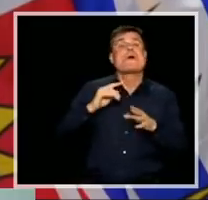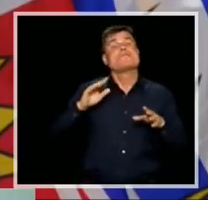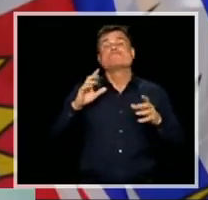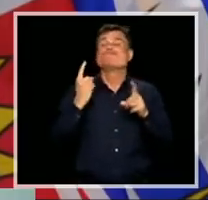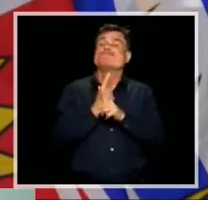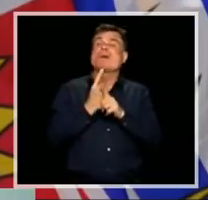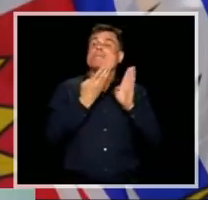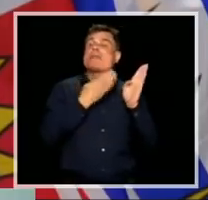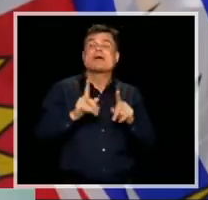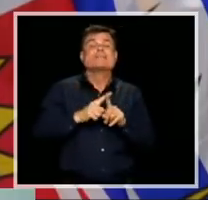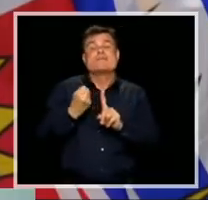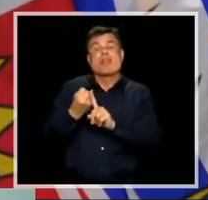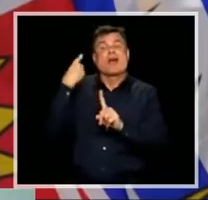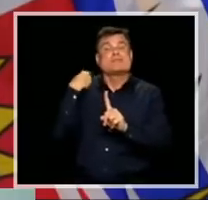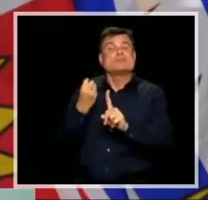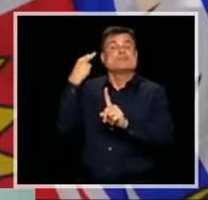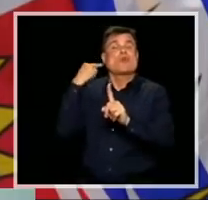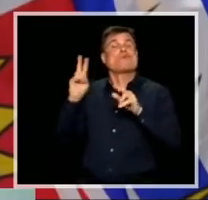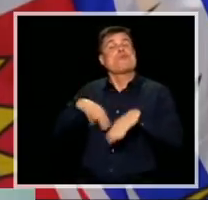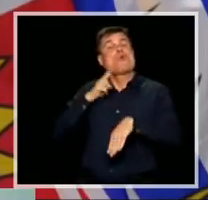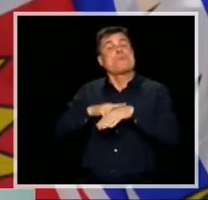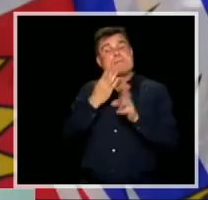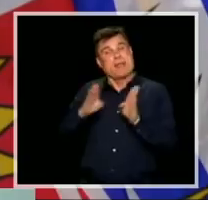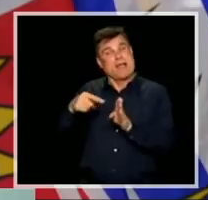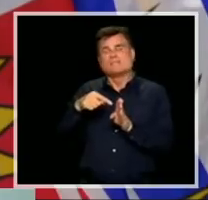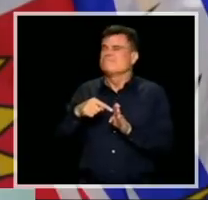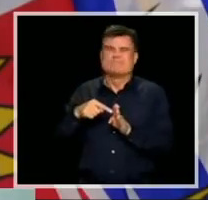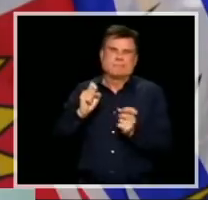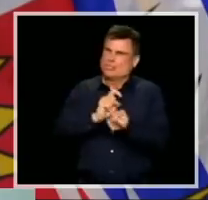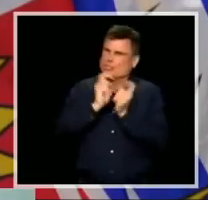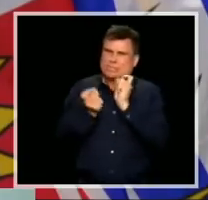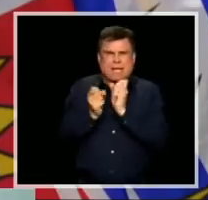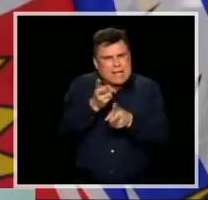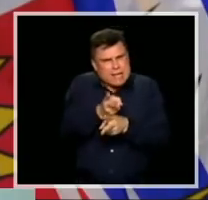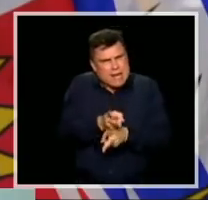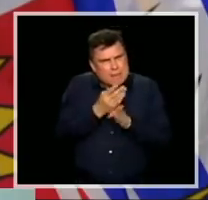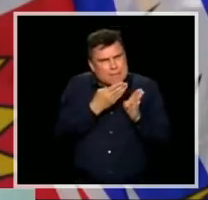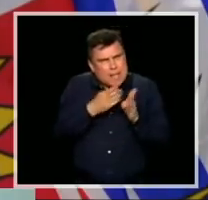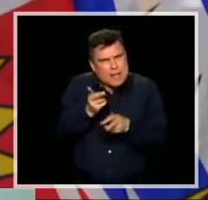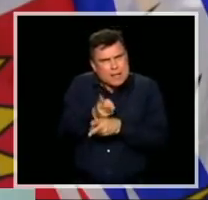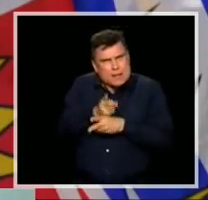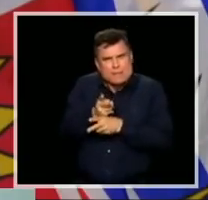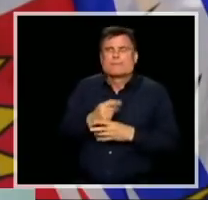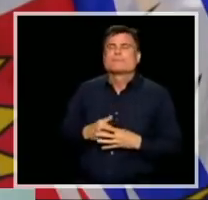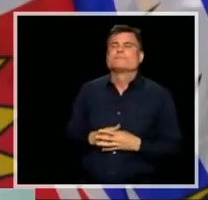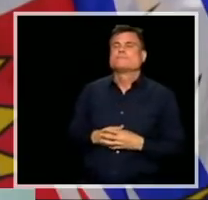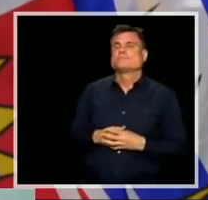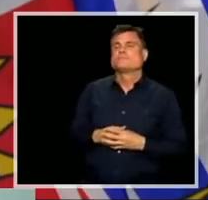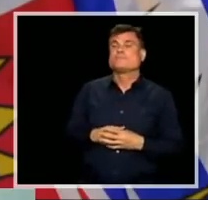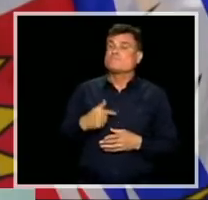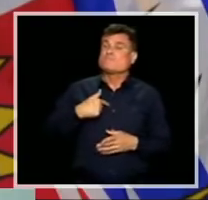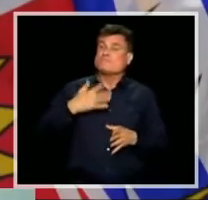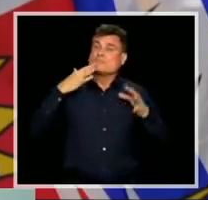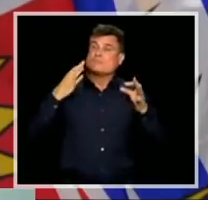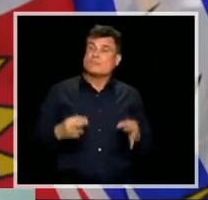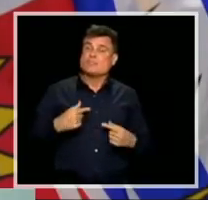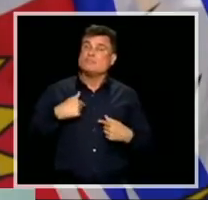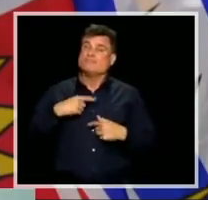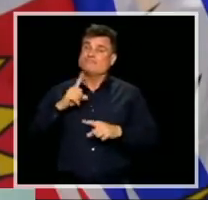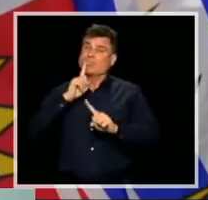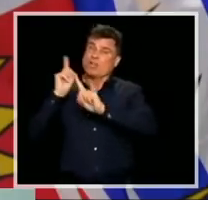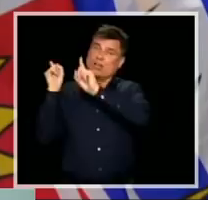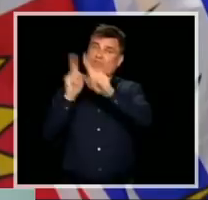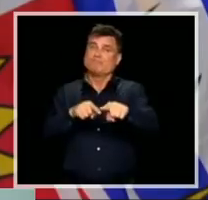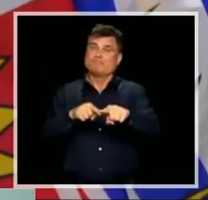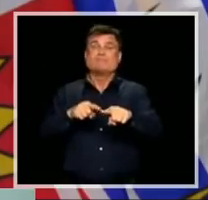And I remind people that this is not forever, but it is this summer that we're in a very unusual situation around the